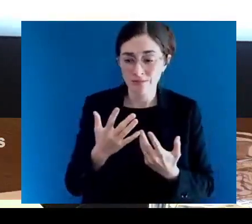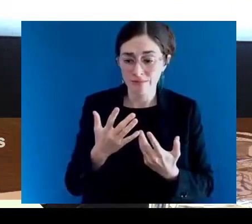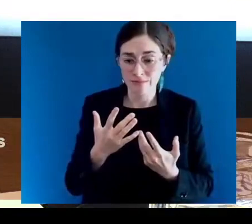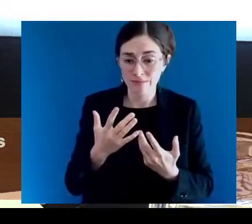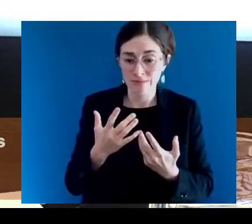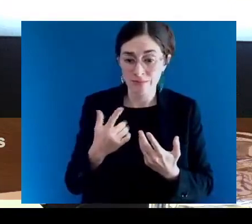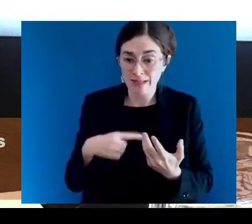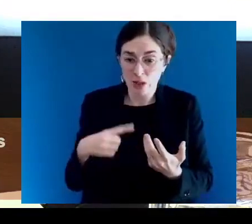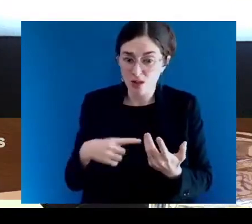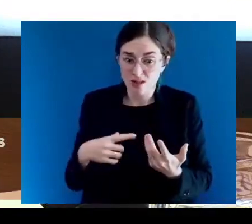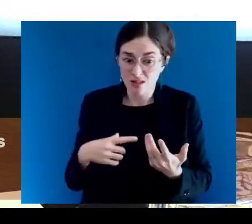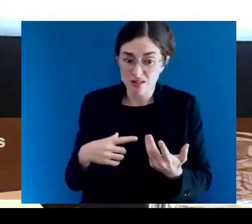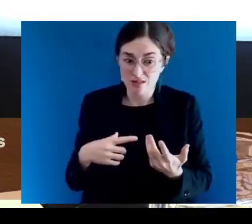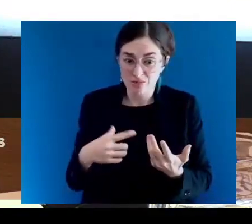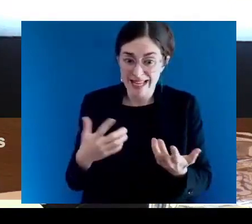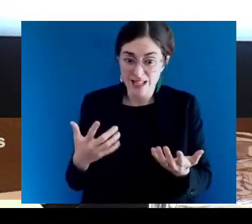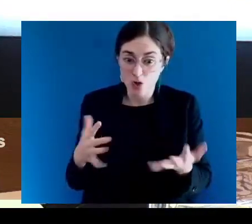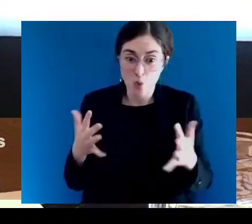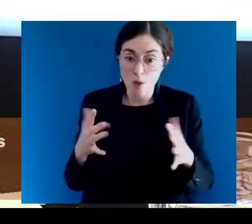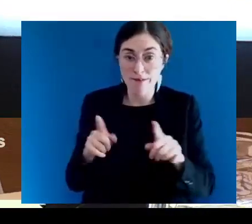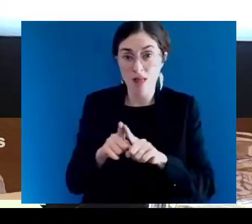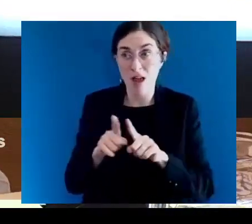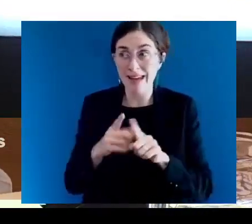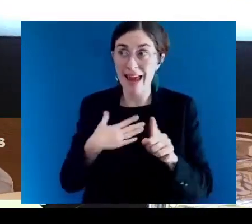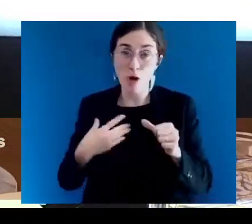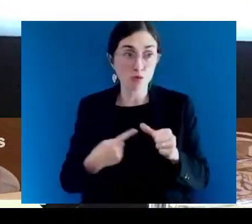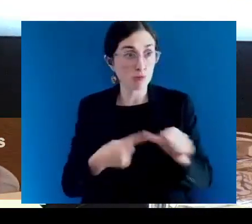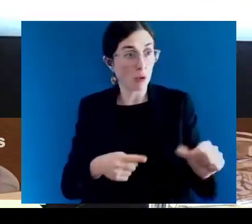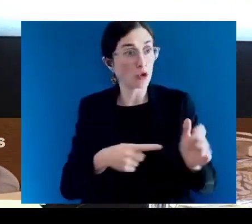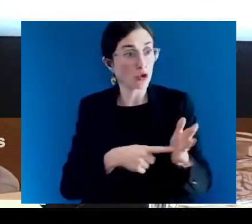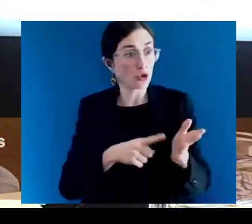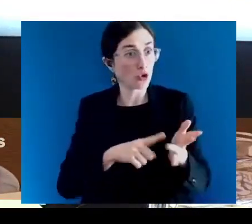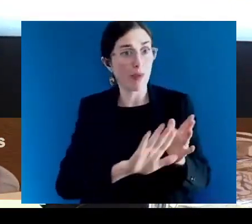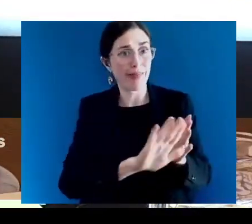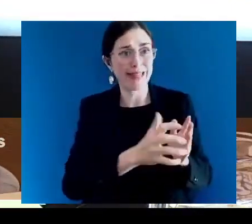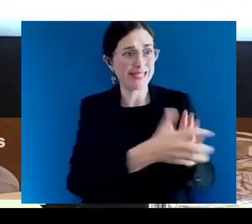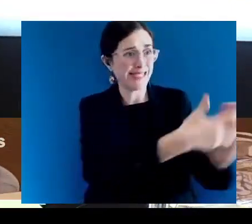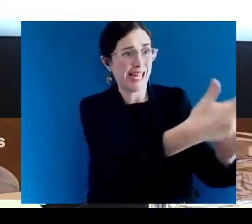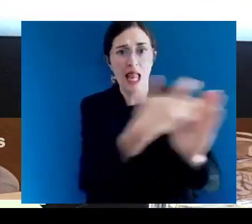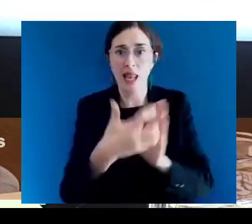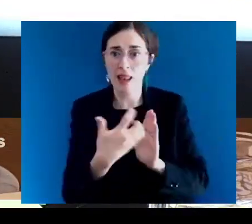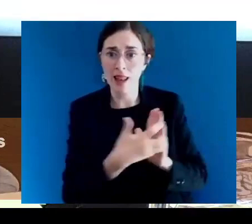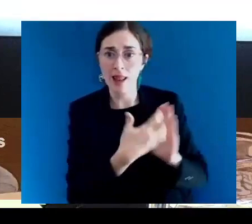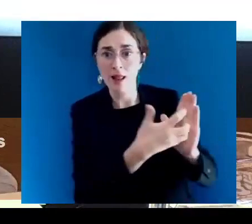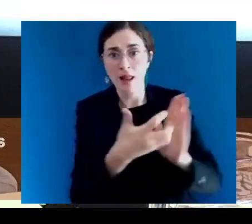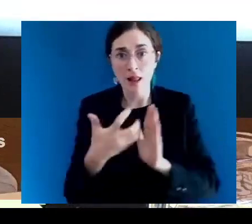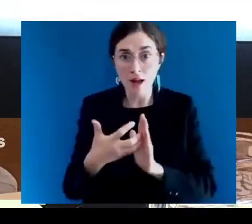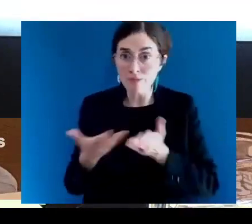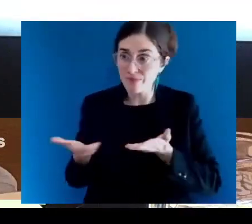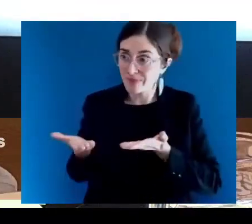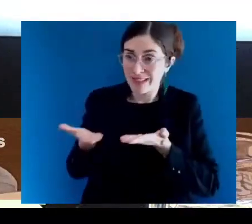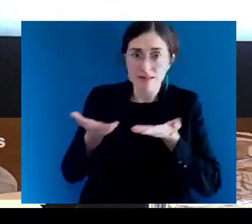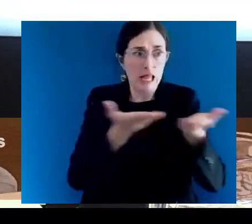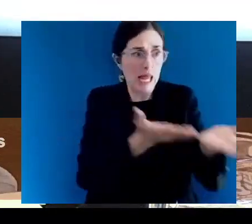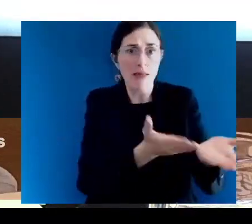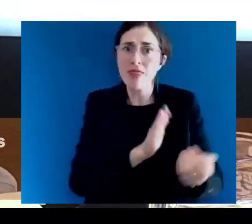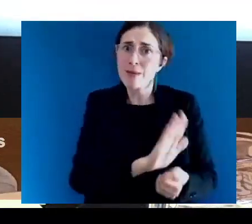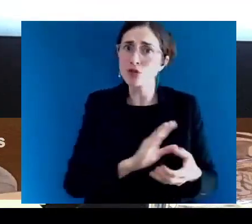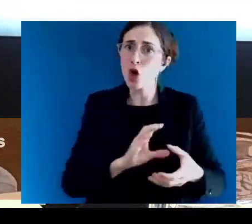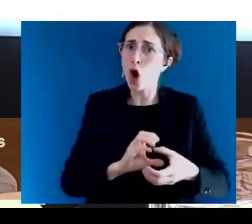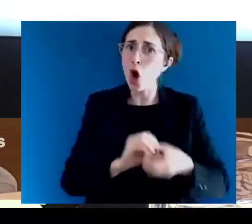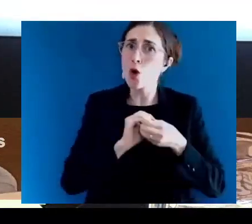dispossession, and having control. And ownership of what is yours and that has been taken